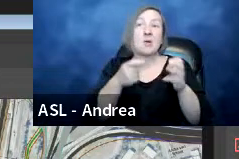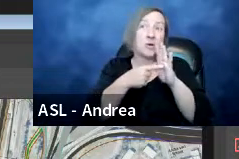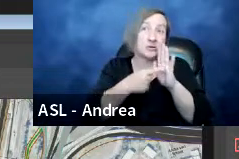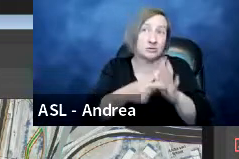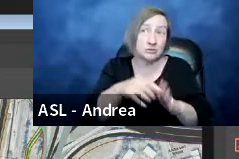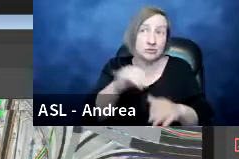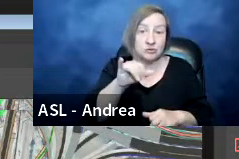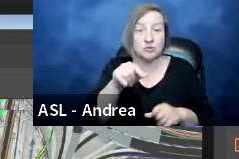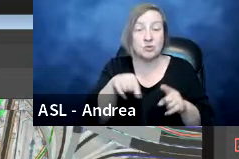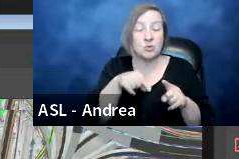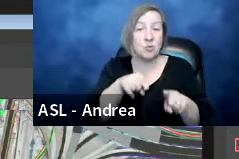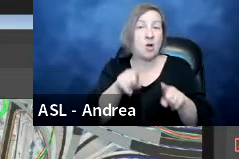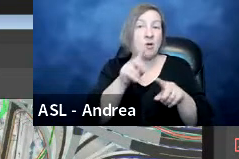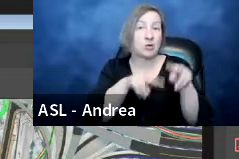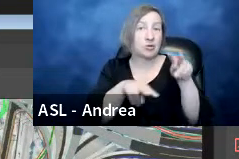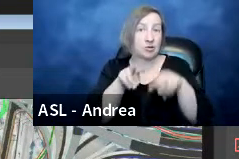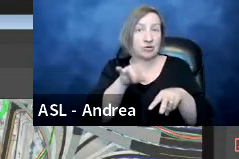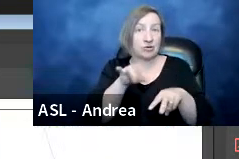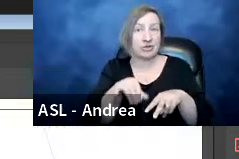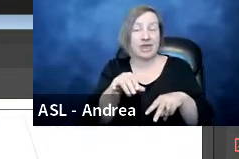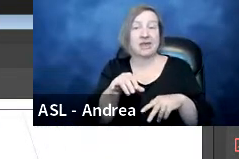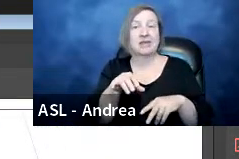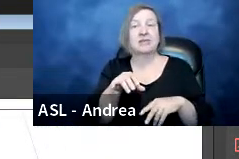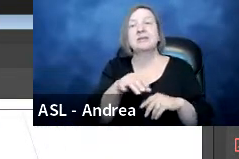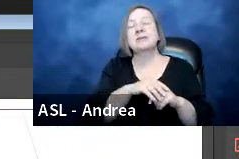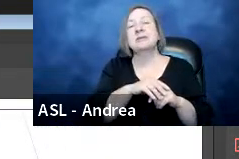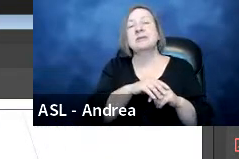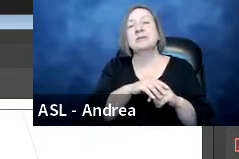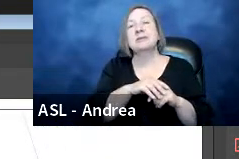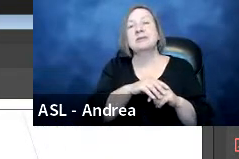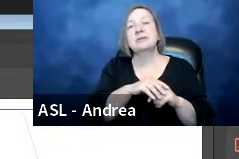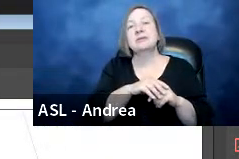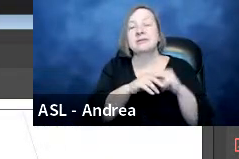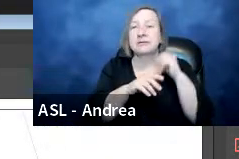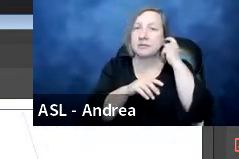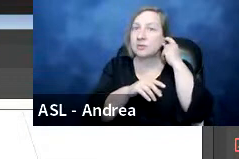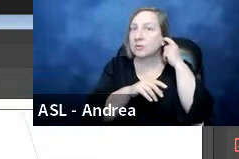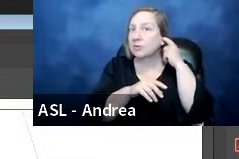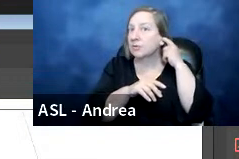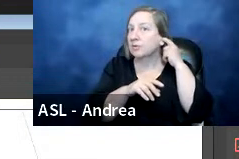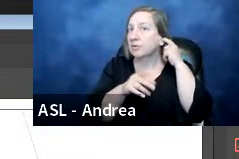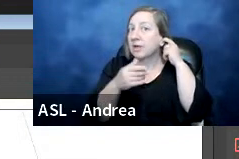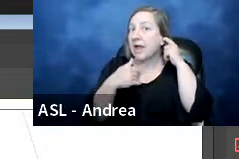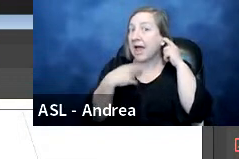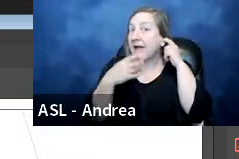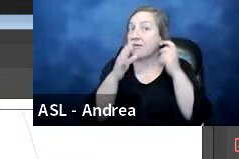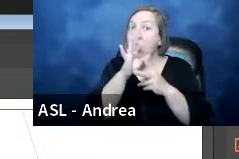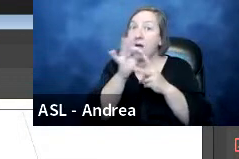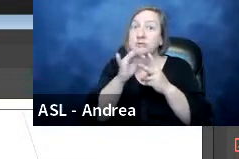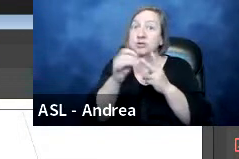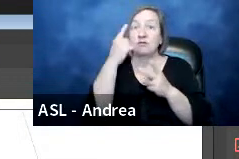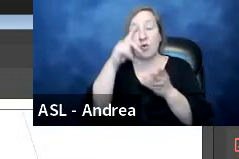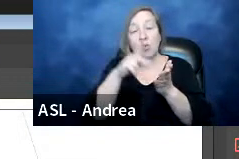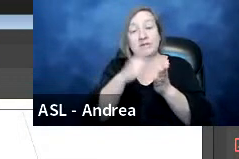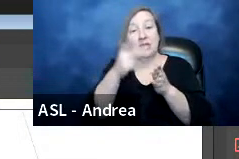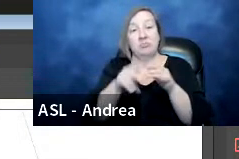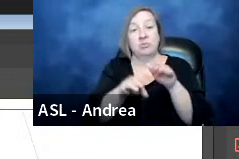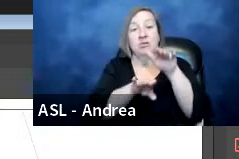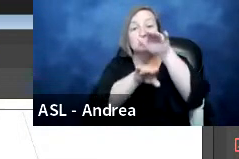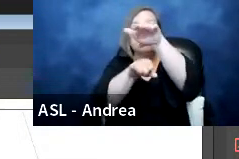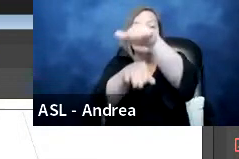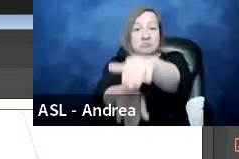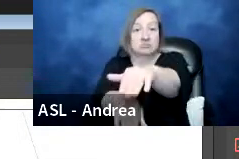this, this is reflecting that there is that double deck bridge option that's shown in the main part. There's an